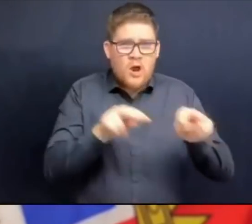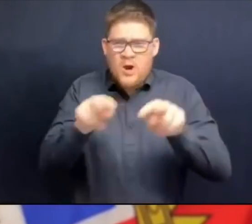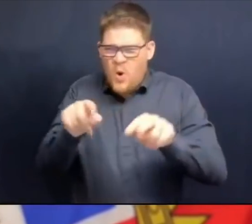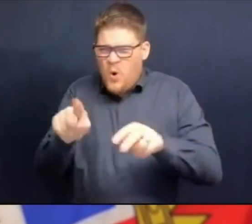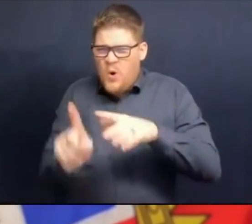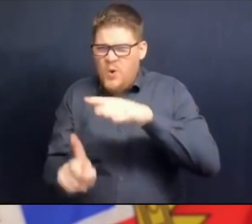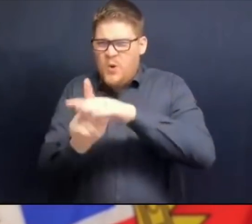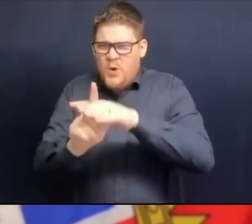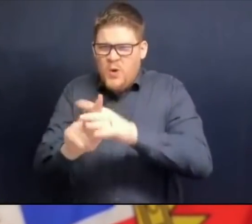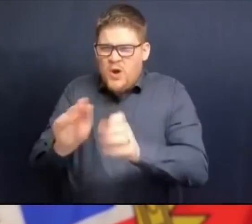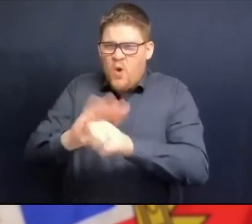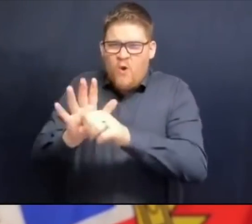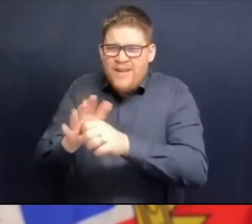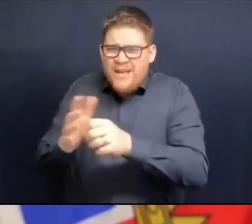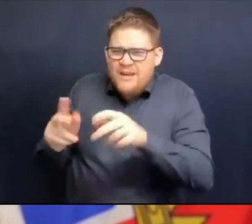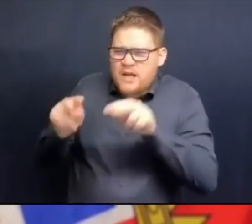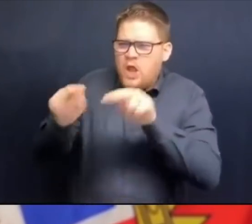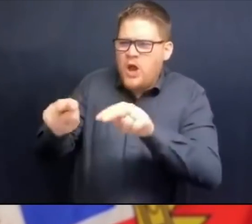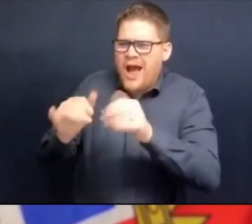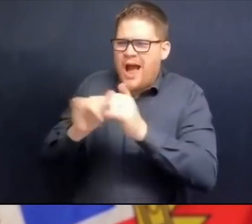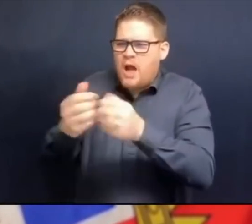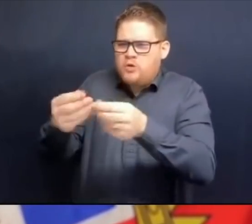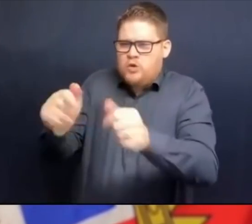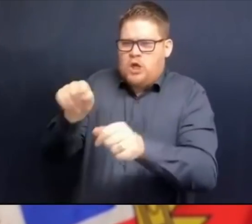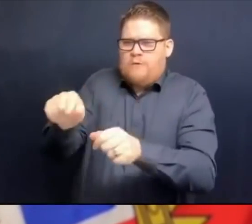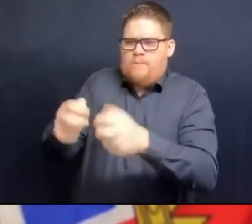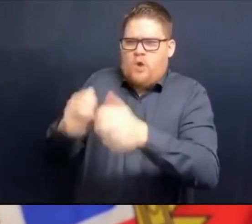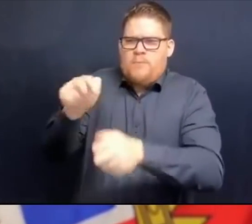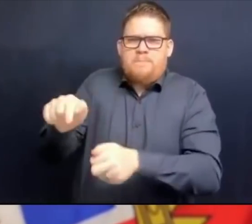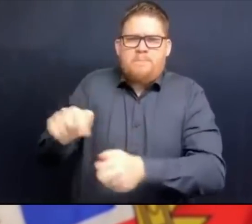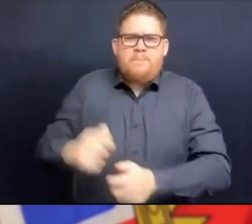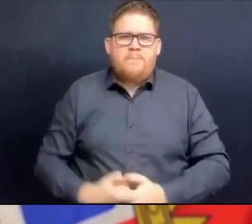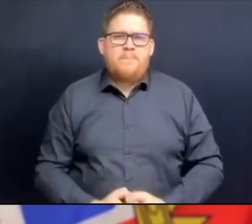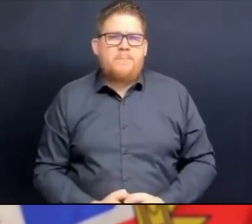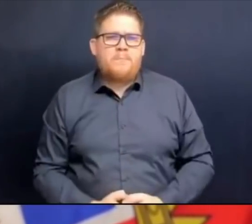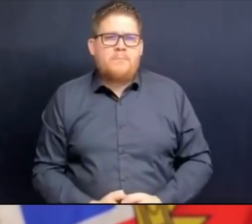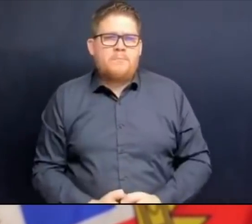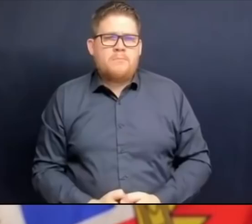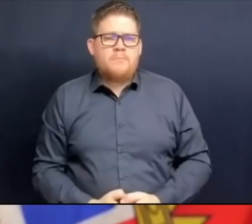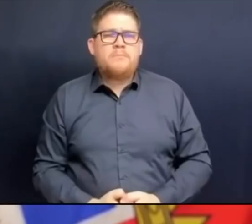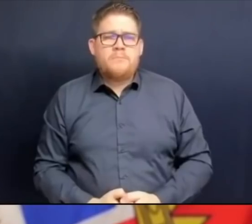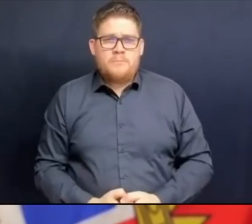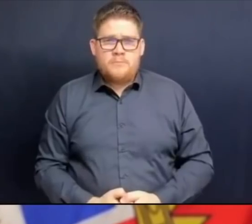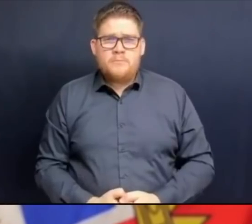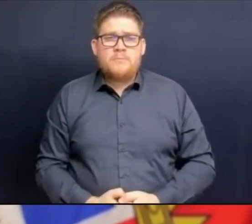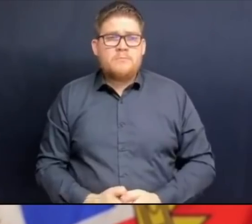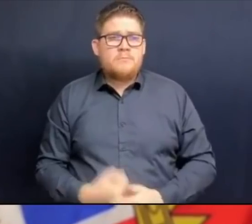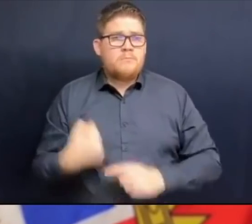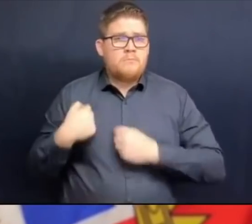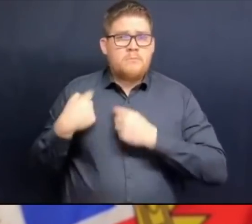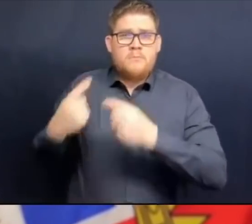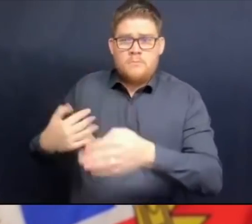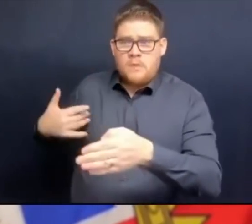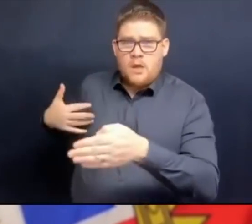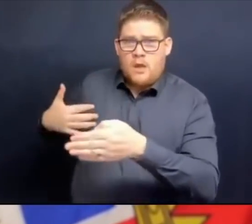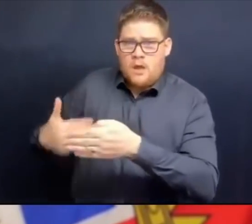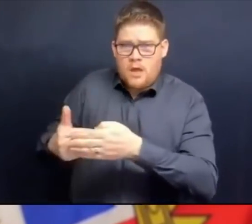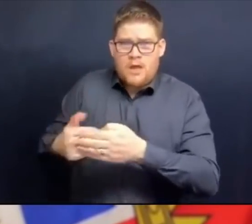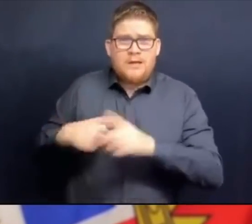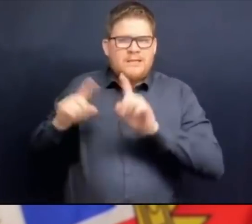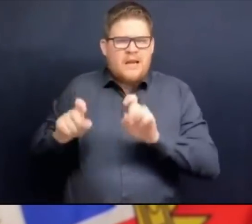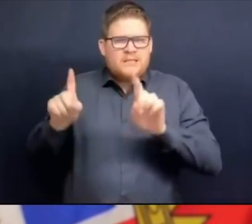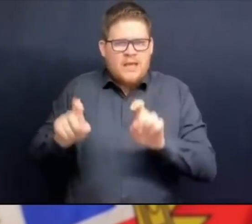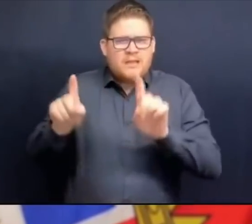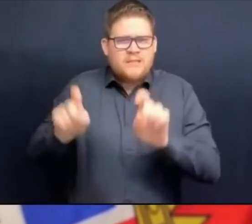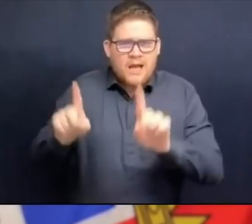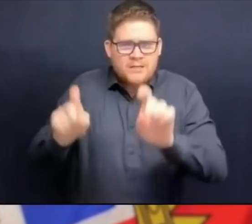frame we need to monitor those in. As you know, we've changed our testing strategy to focus on those people who need a test